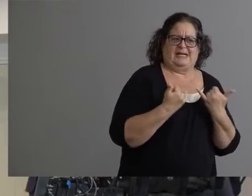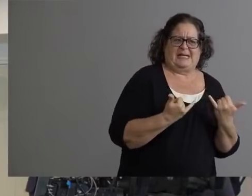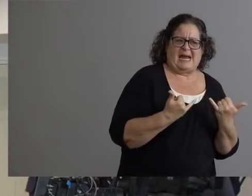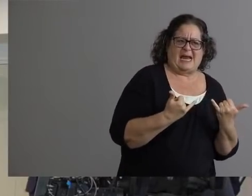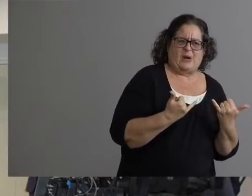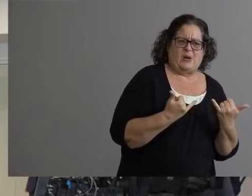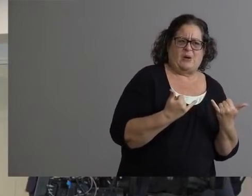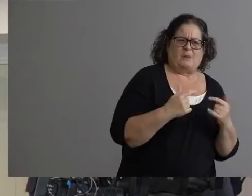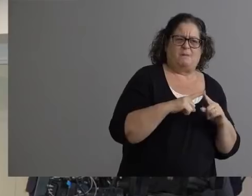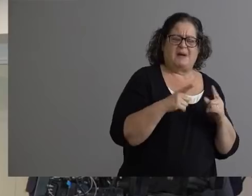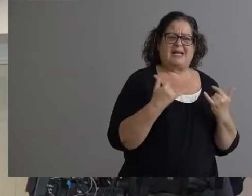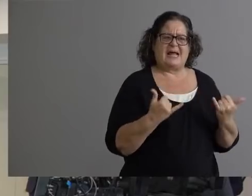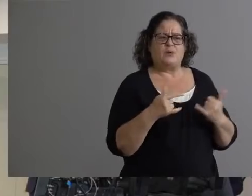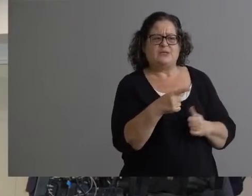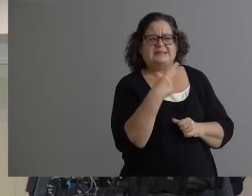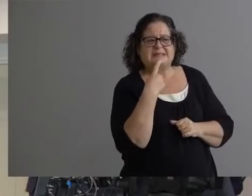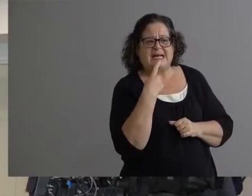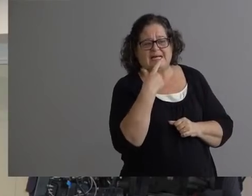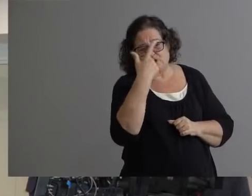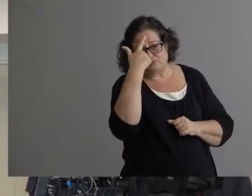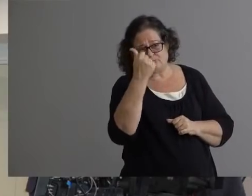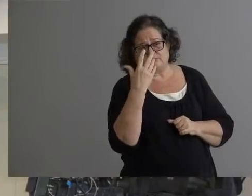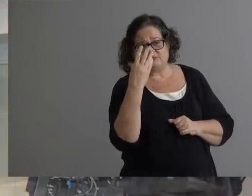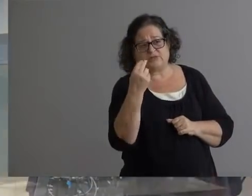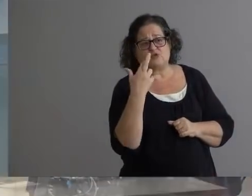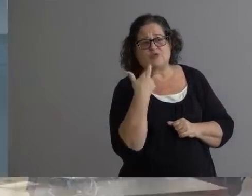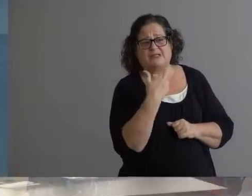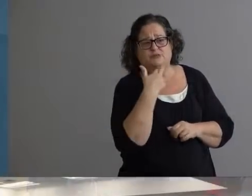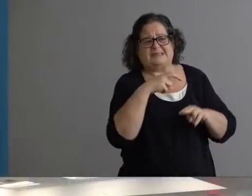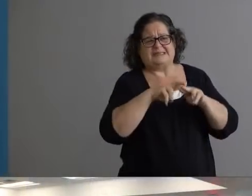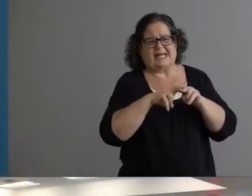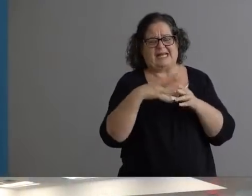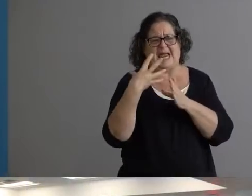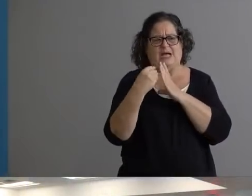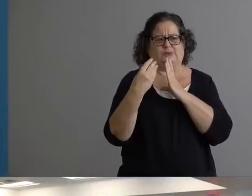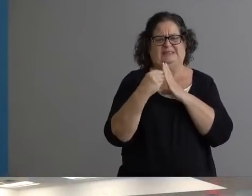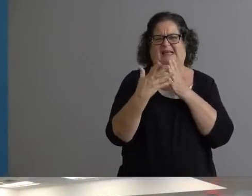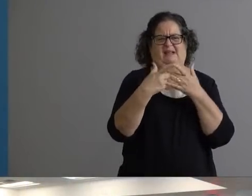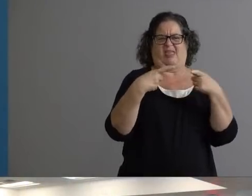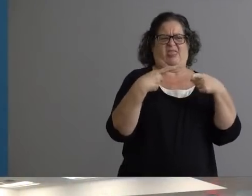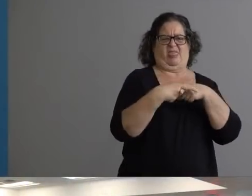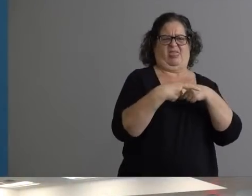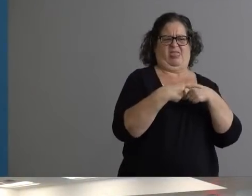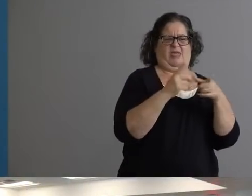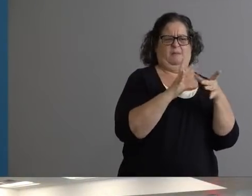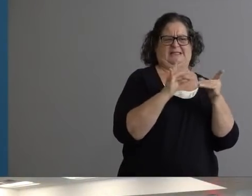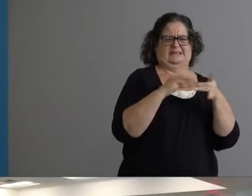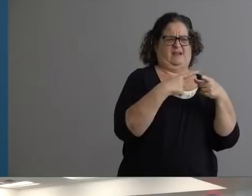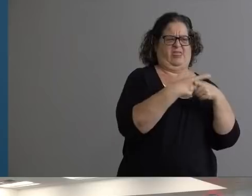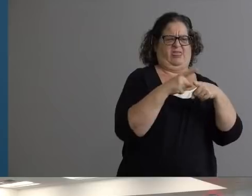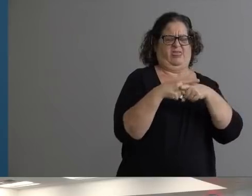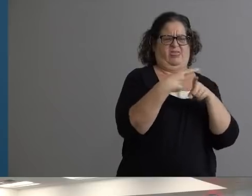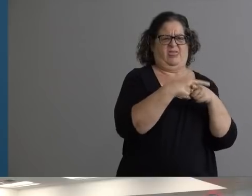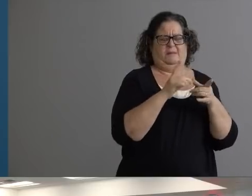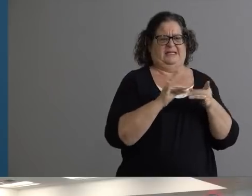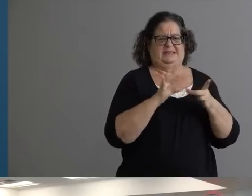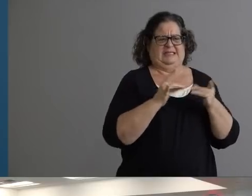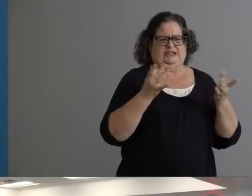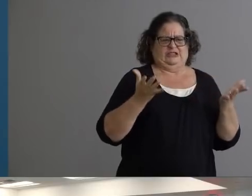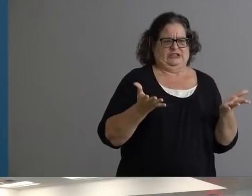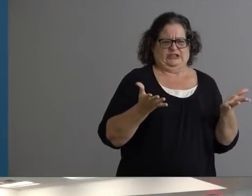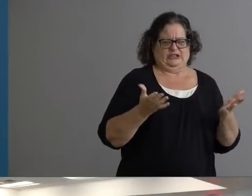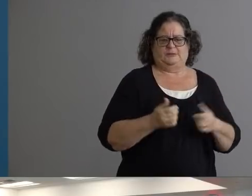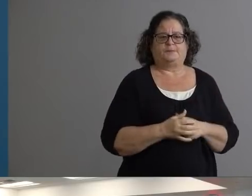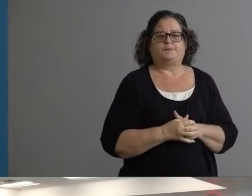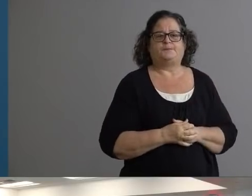message? It sounds like a mixed message to me. I think you can replay the tape. I didn't think I said that. I said, if you are